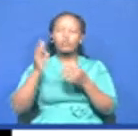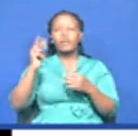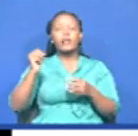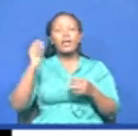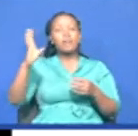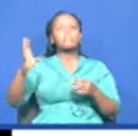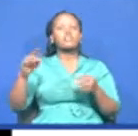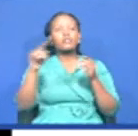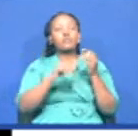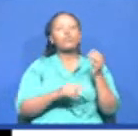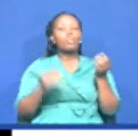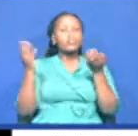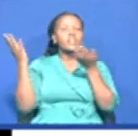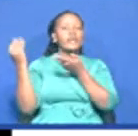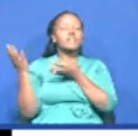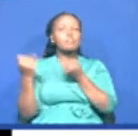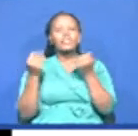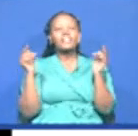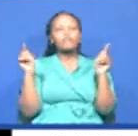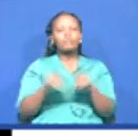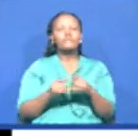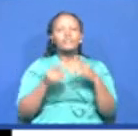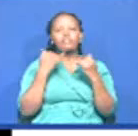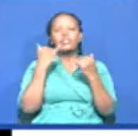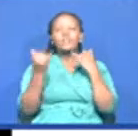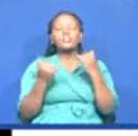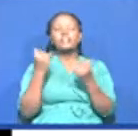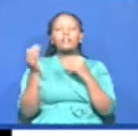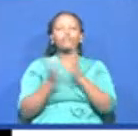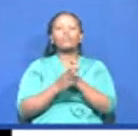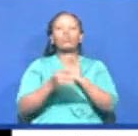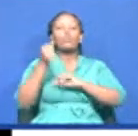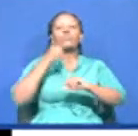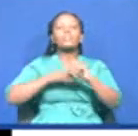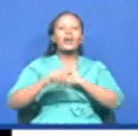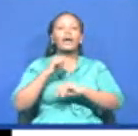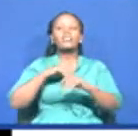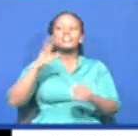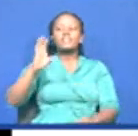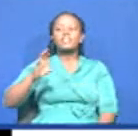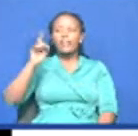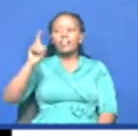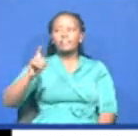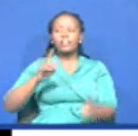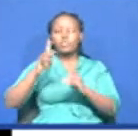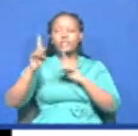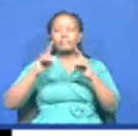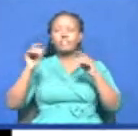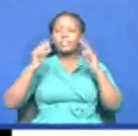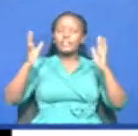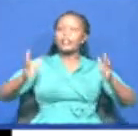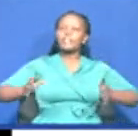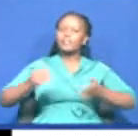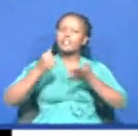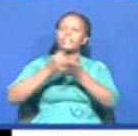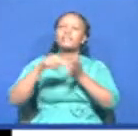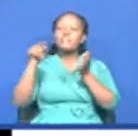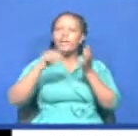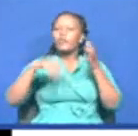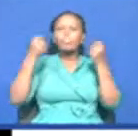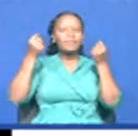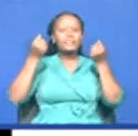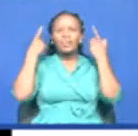brief interview with the Acting Executive Director, Frida Kabaria, to help us understand what